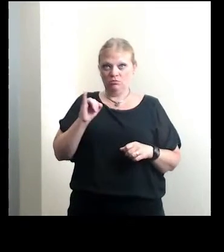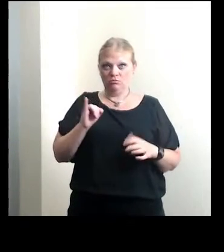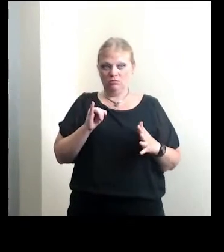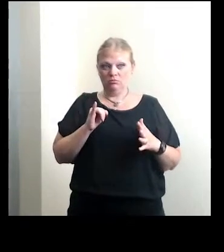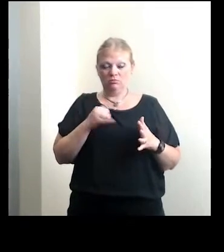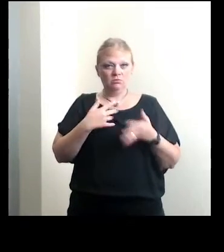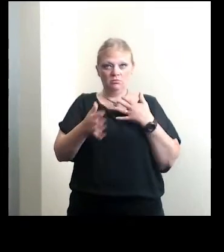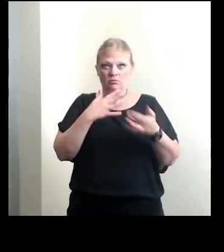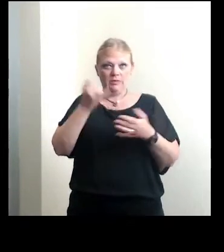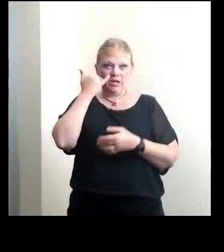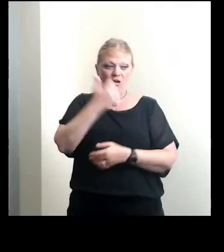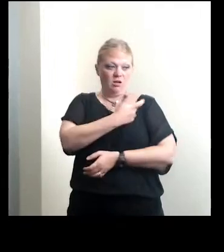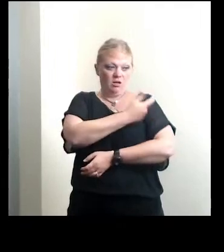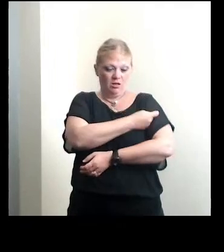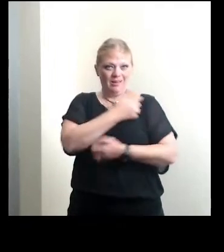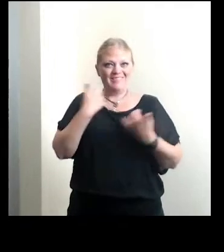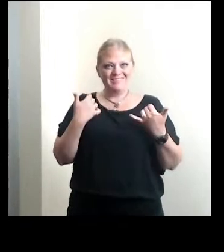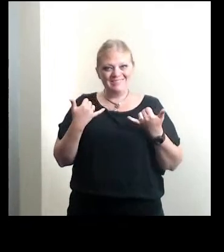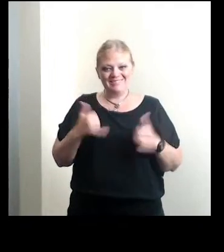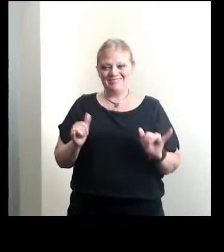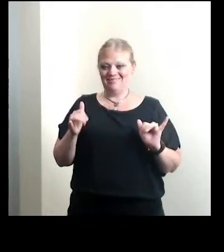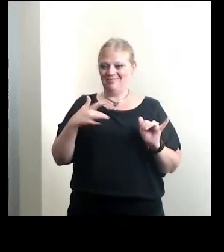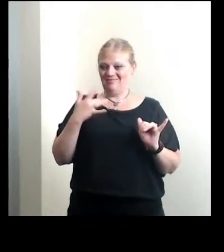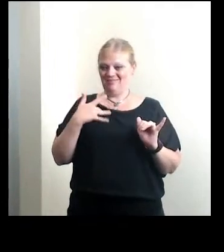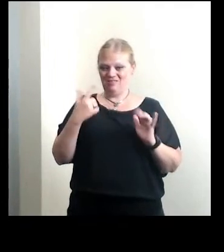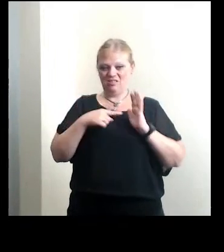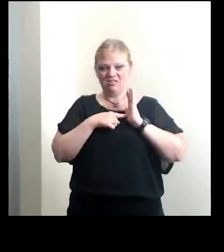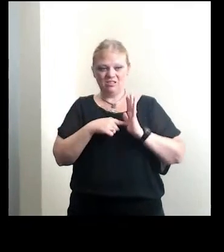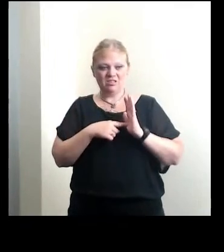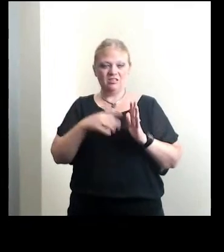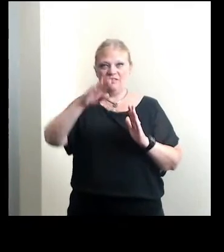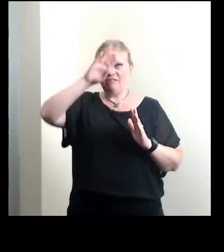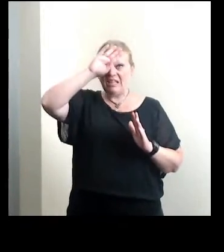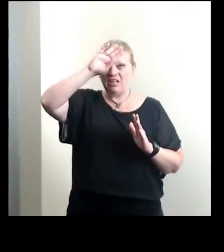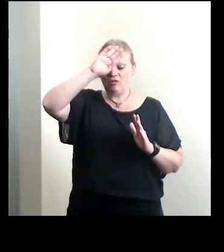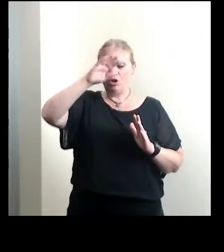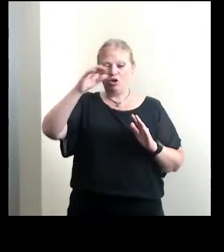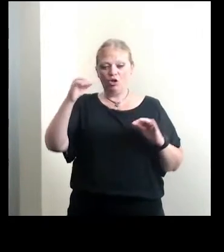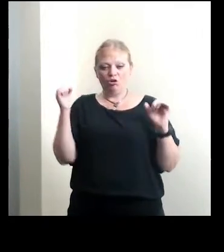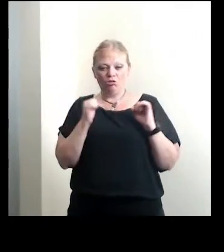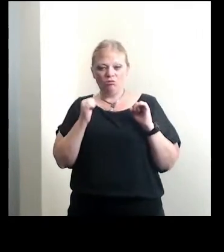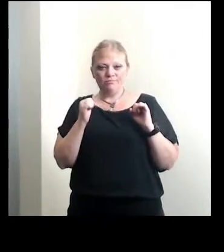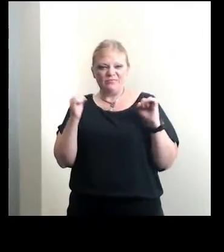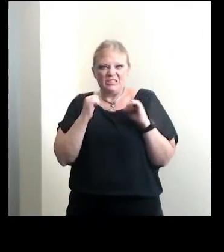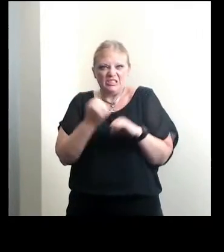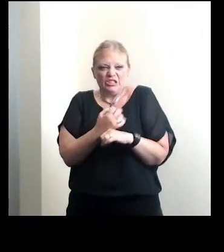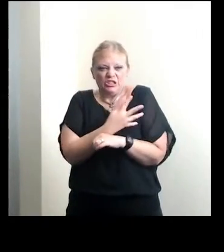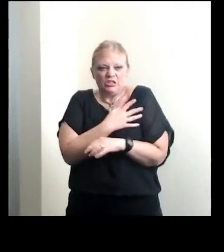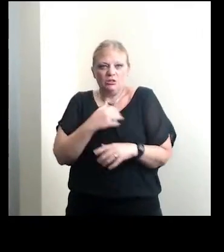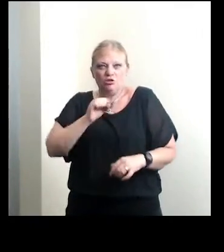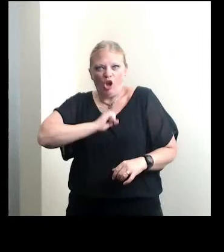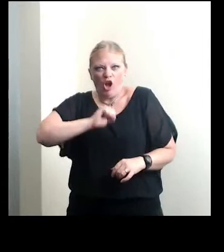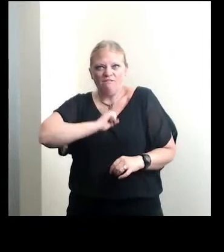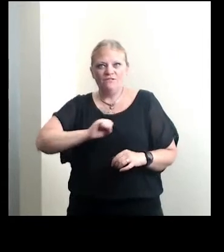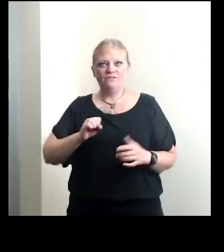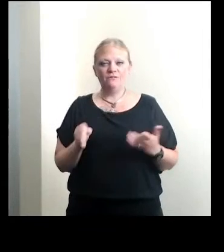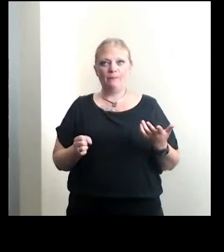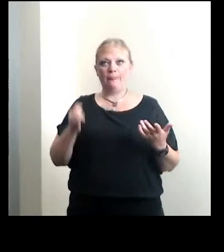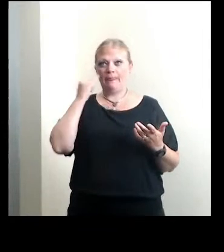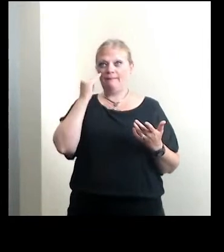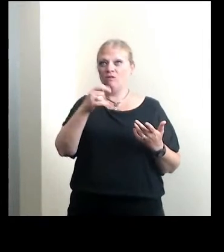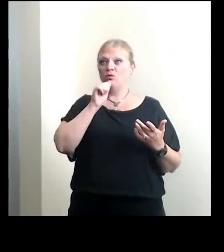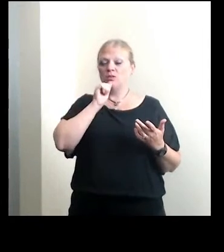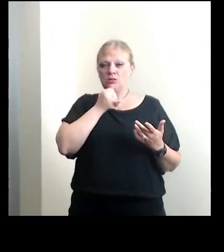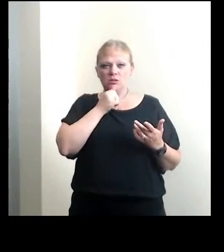if they're vaccinated and still have symptoms like a fever, like a cough, like the chills, as the doctor will talk about. If you're